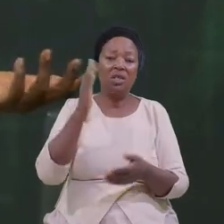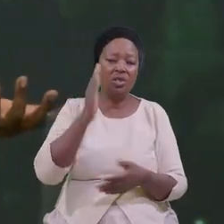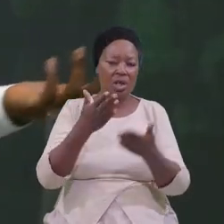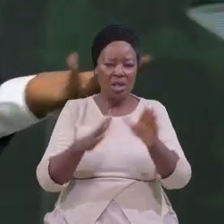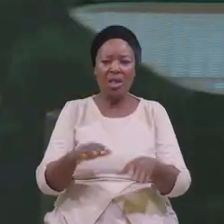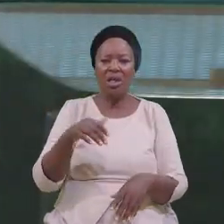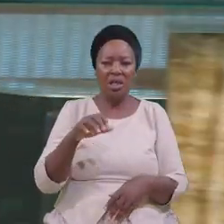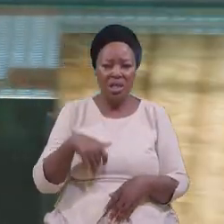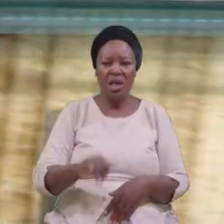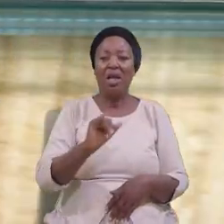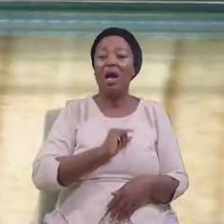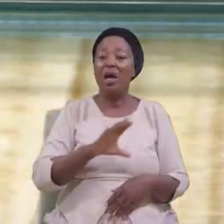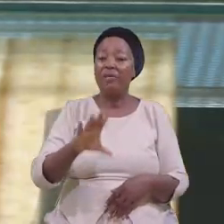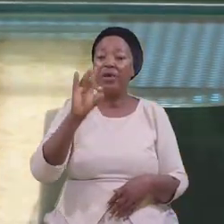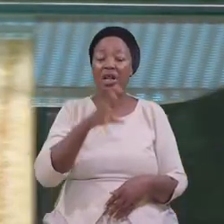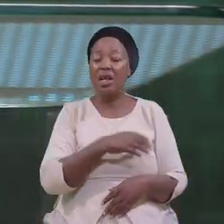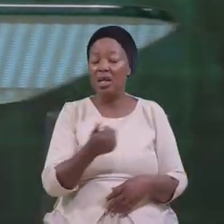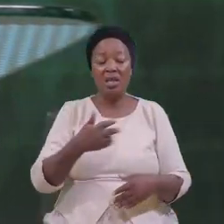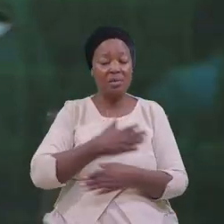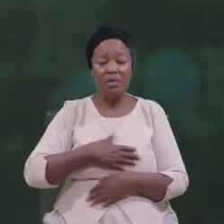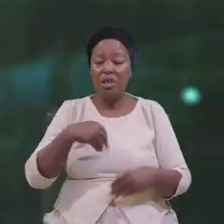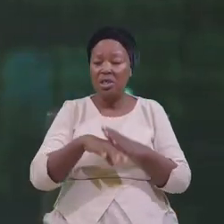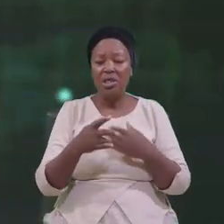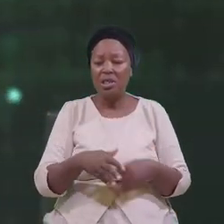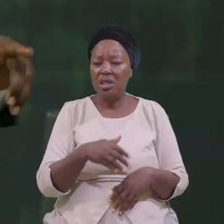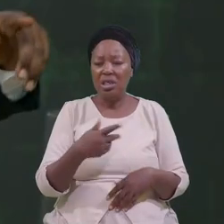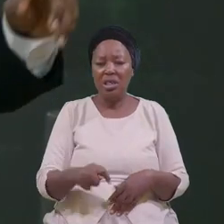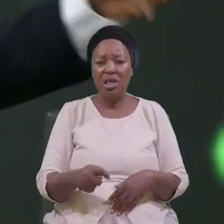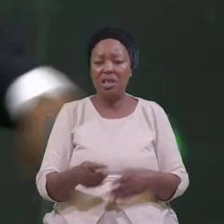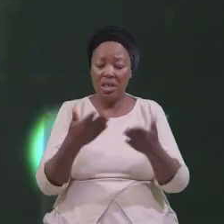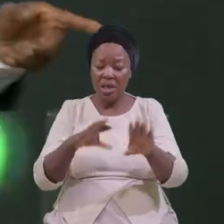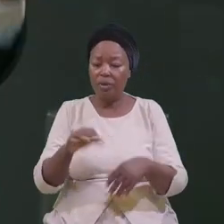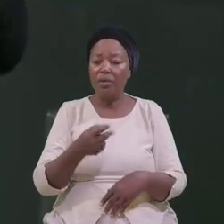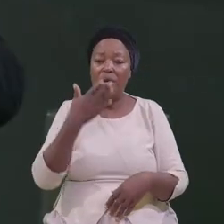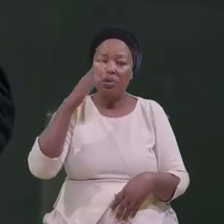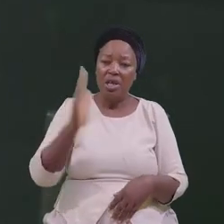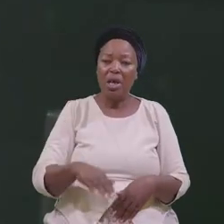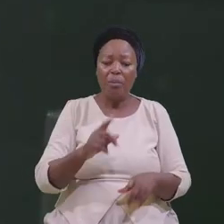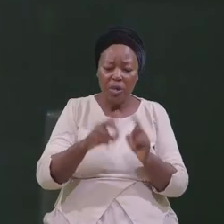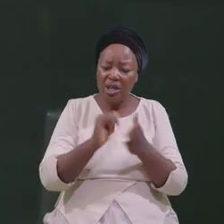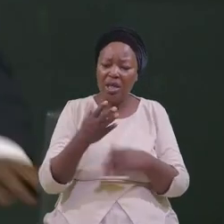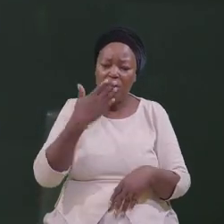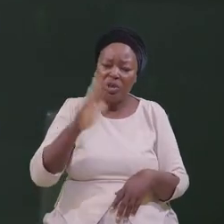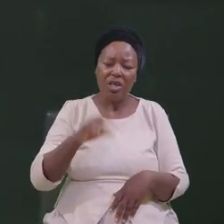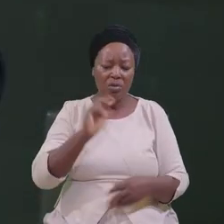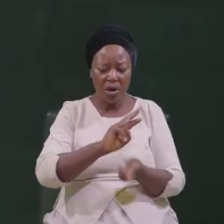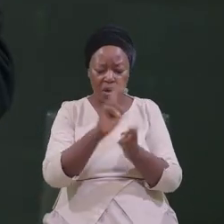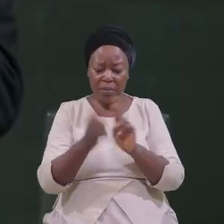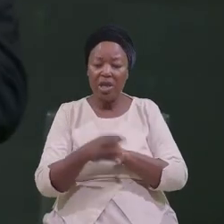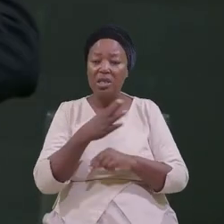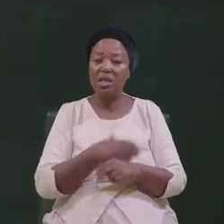have I any pleasure in the death of the wicked, but that the wicked shall repent and live.